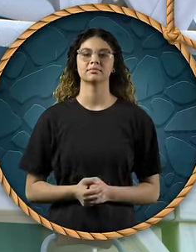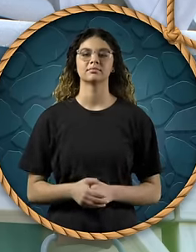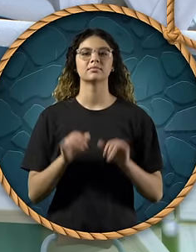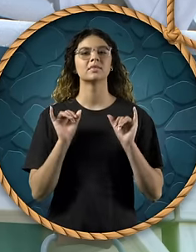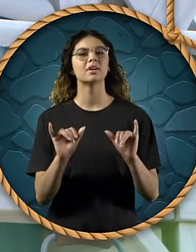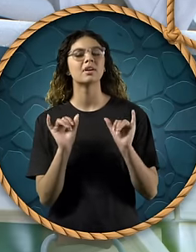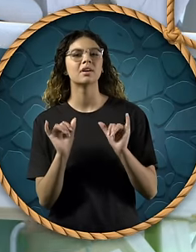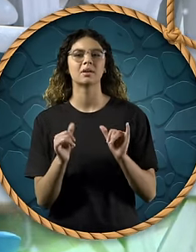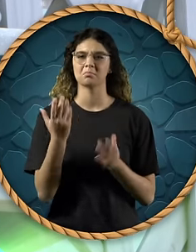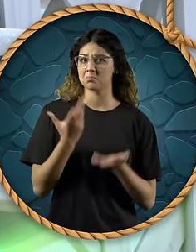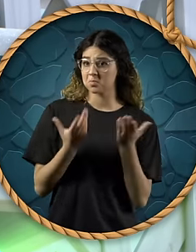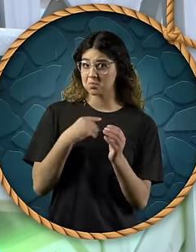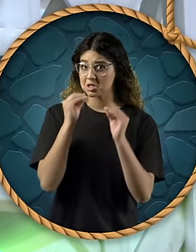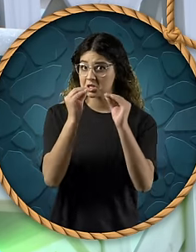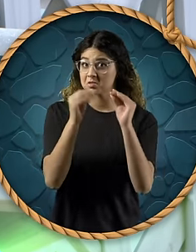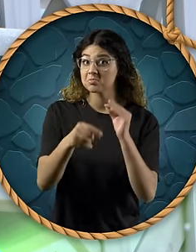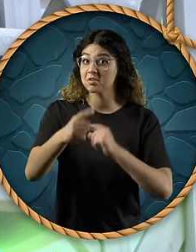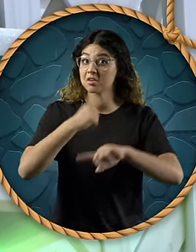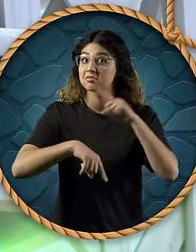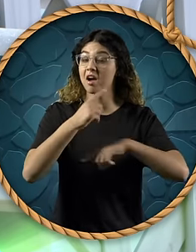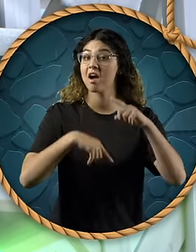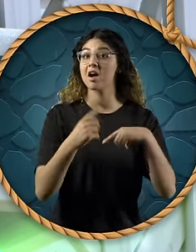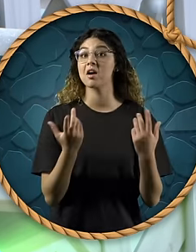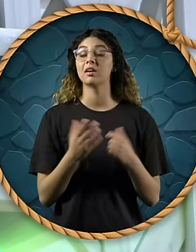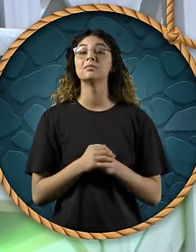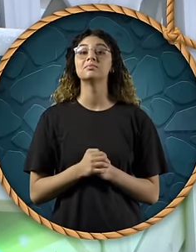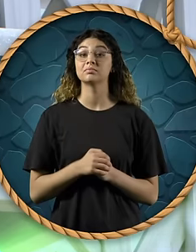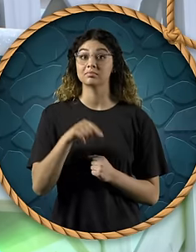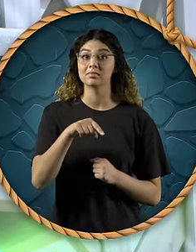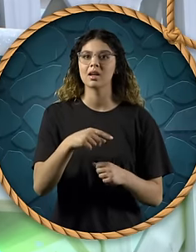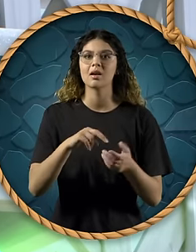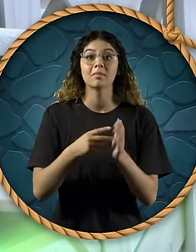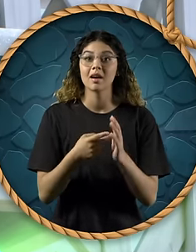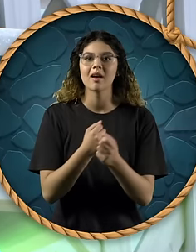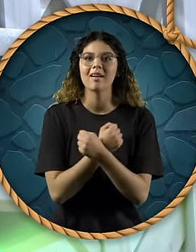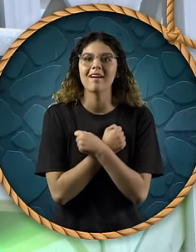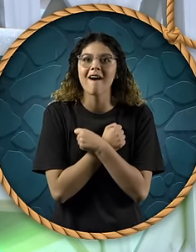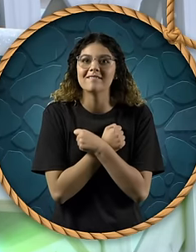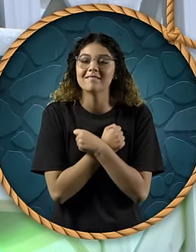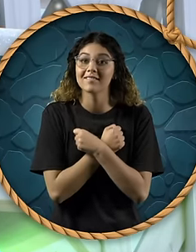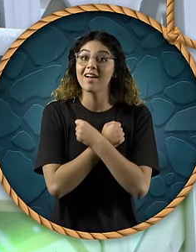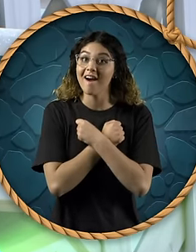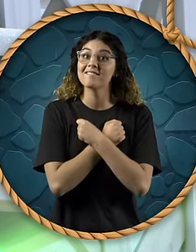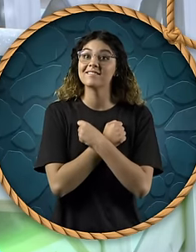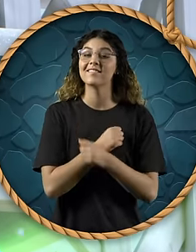Ooh, maybe we could teach Luna some sign language too. Luna, this means love.